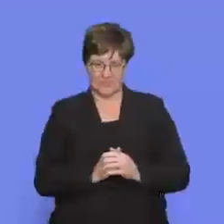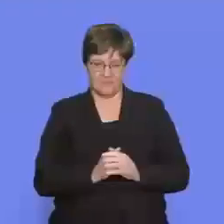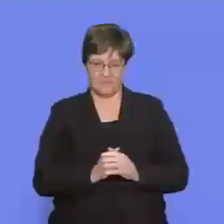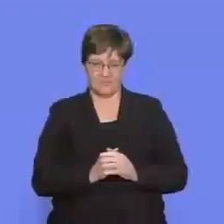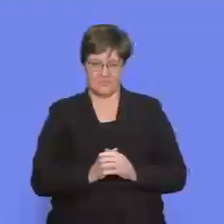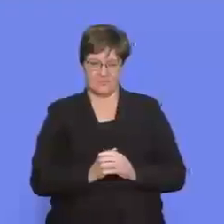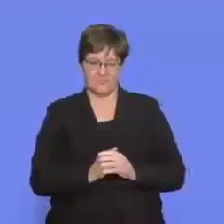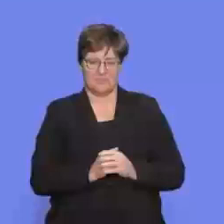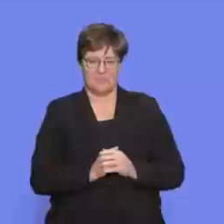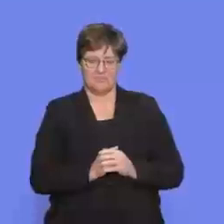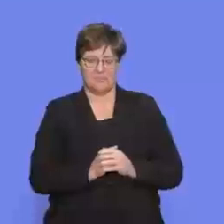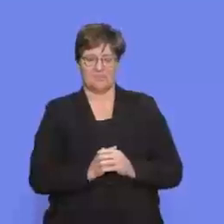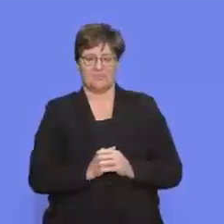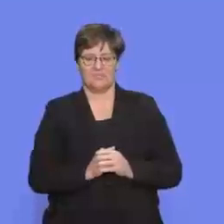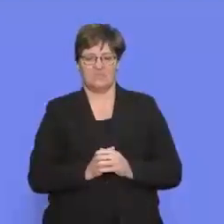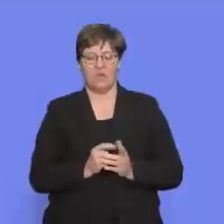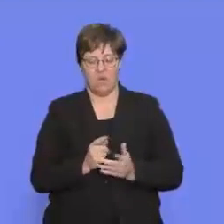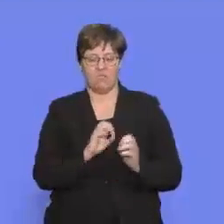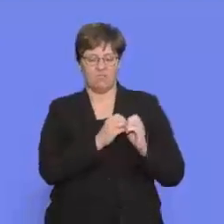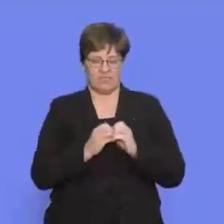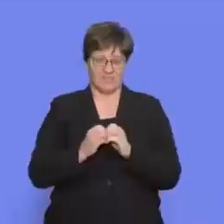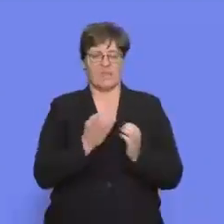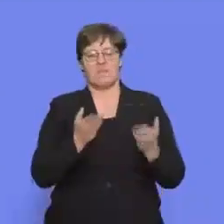the balance inside the